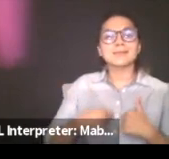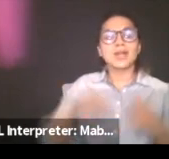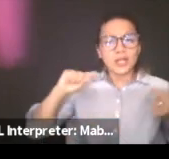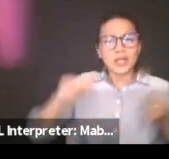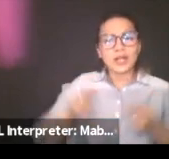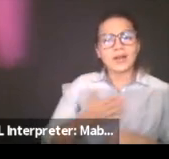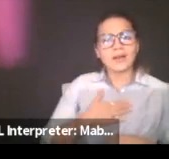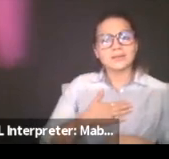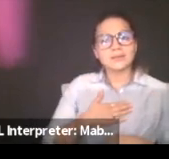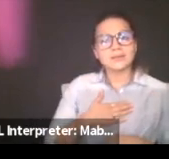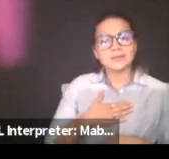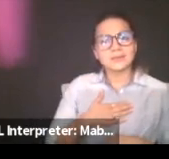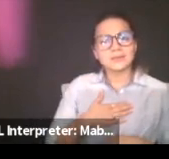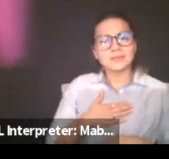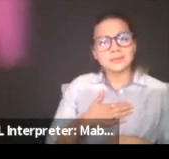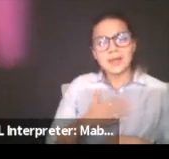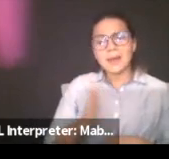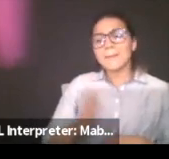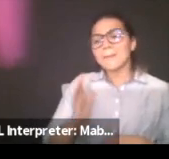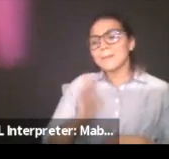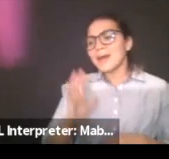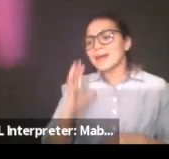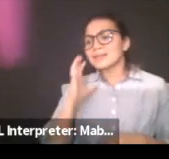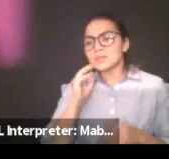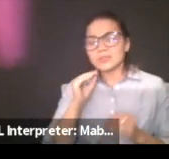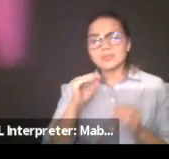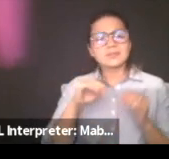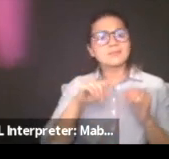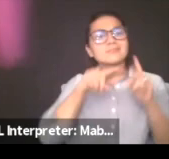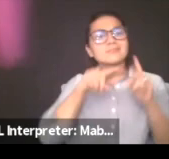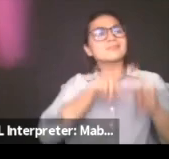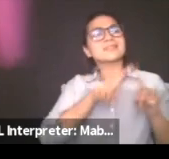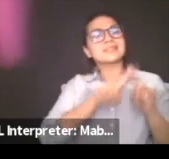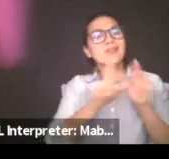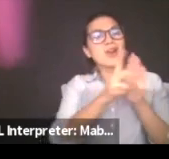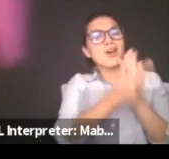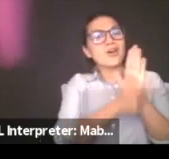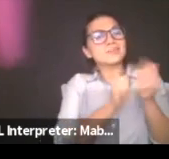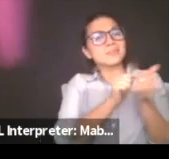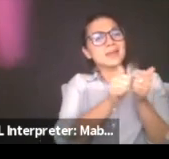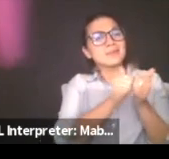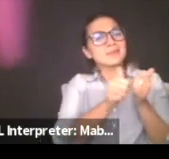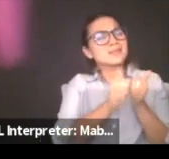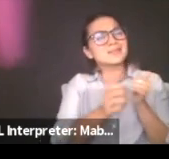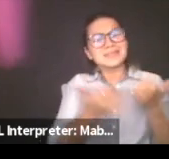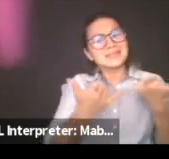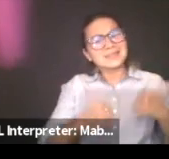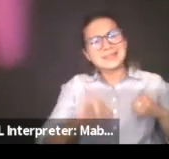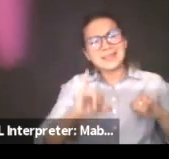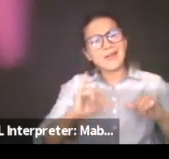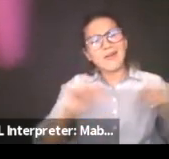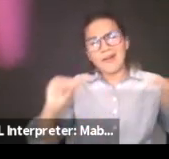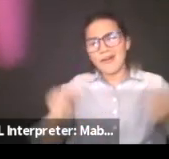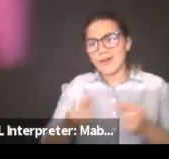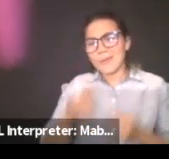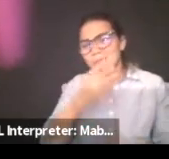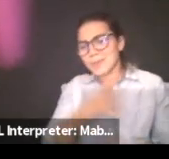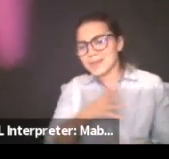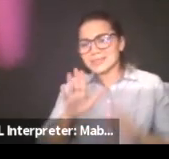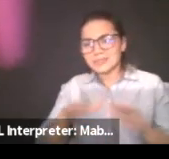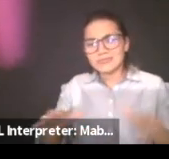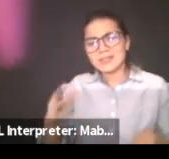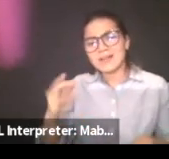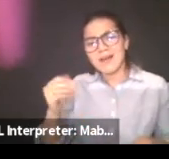past domestic violence and sexual assault laws have often disproportionately harmed and impacted incarcerated women and girls of color, leading